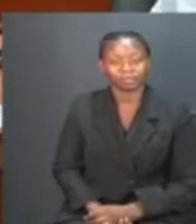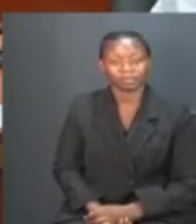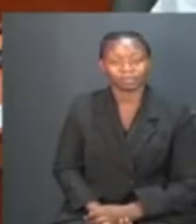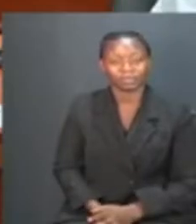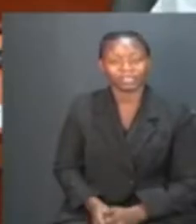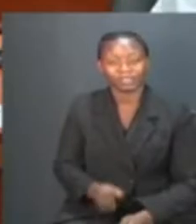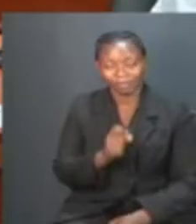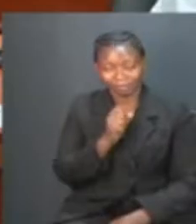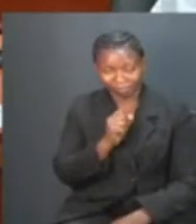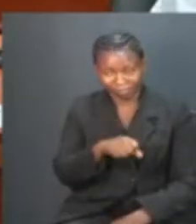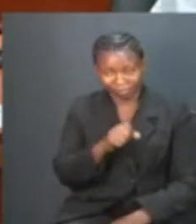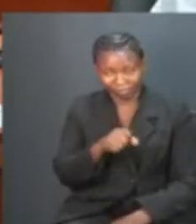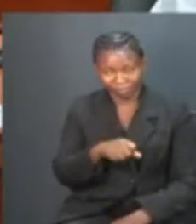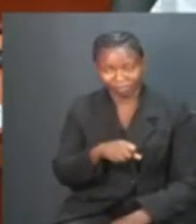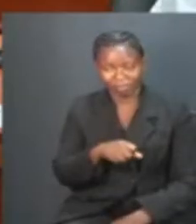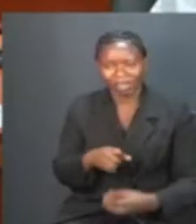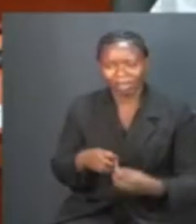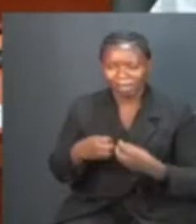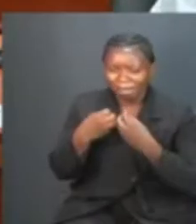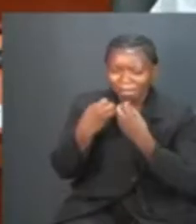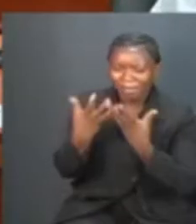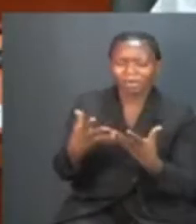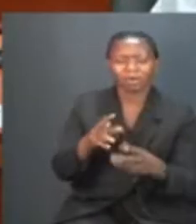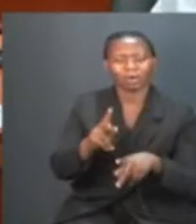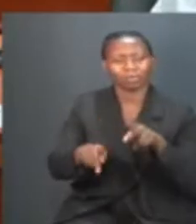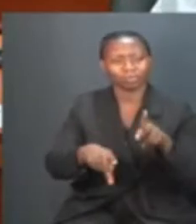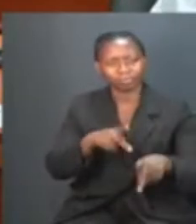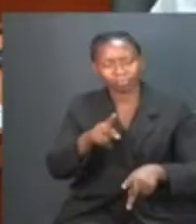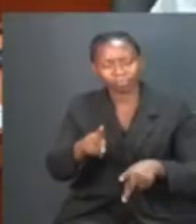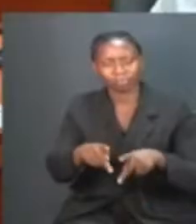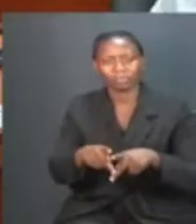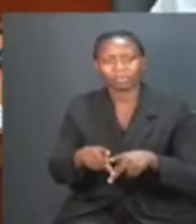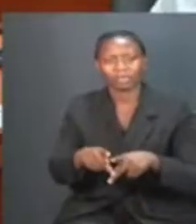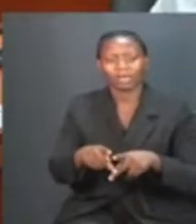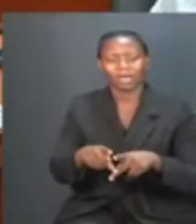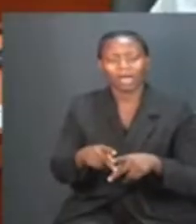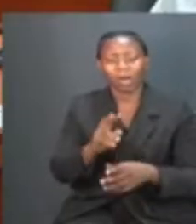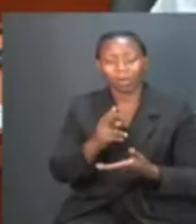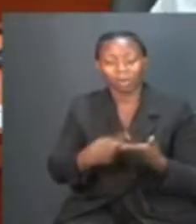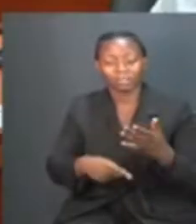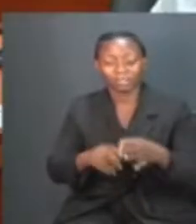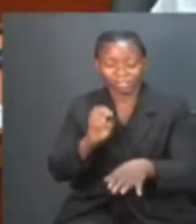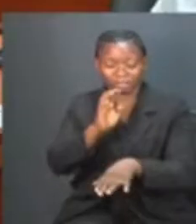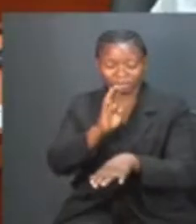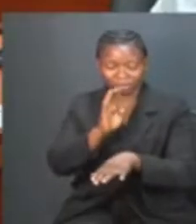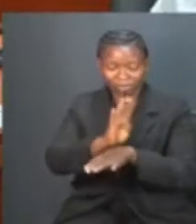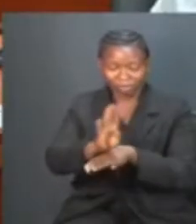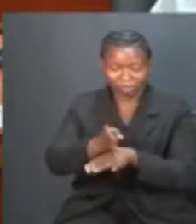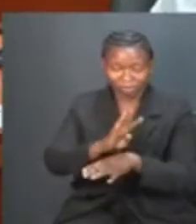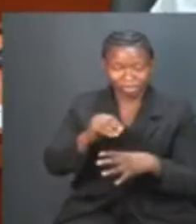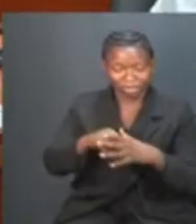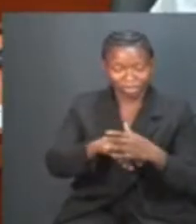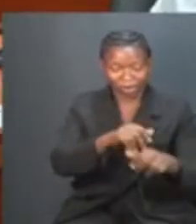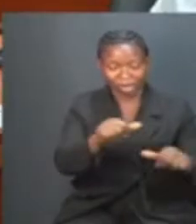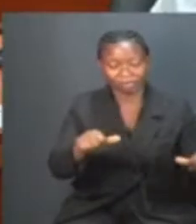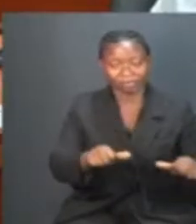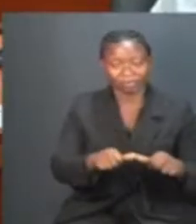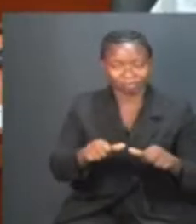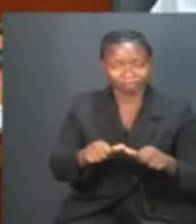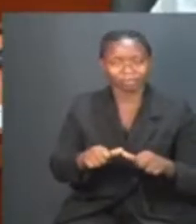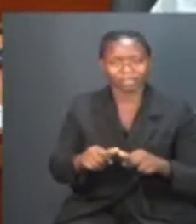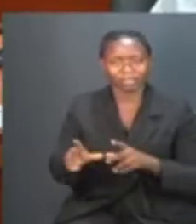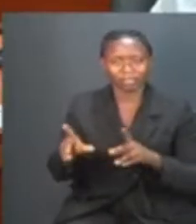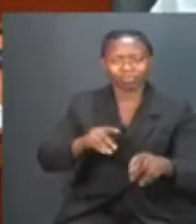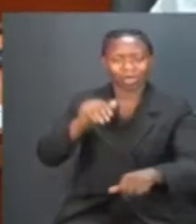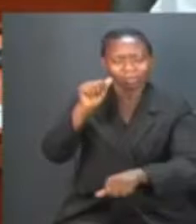Indeed, many of our people are entrepreneurial in their orientation. and they do